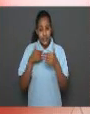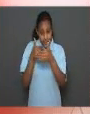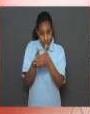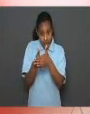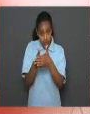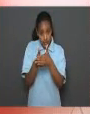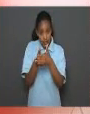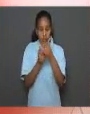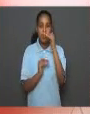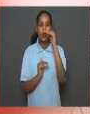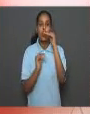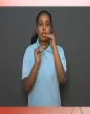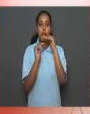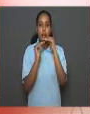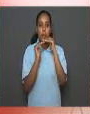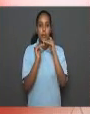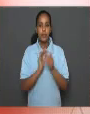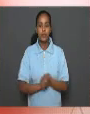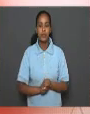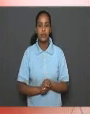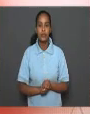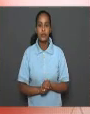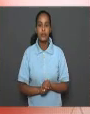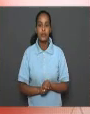reached equilibrium.